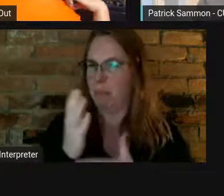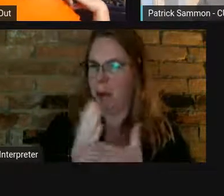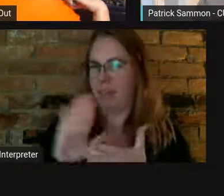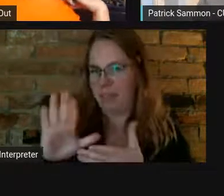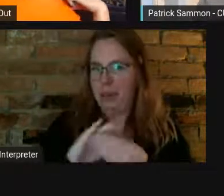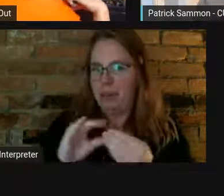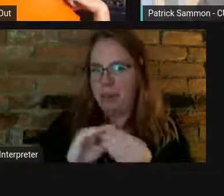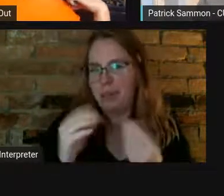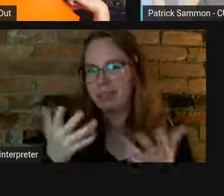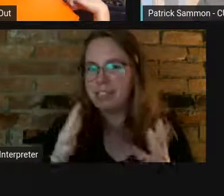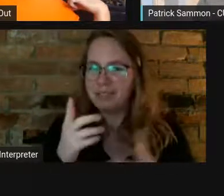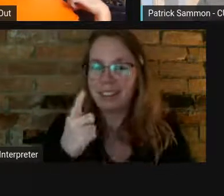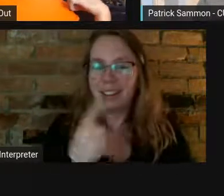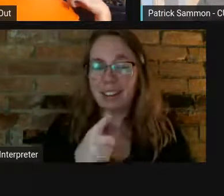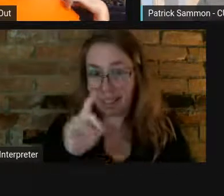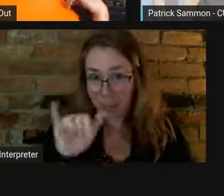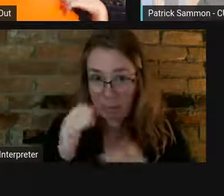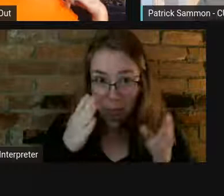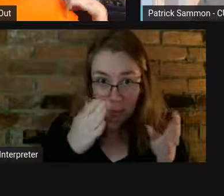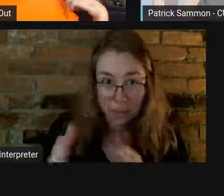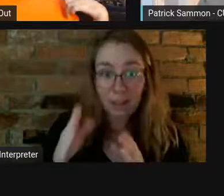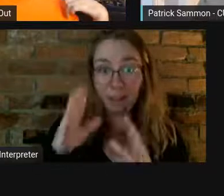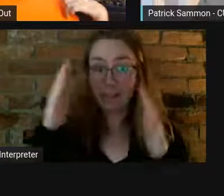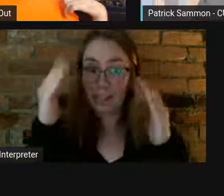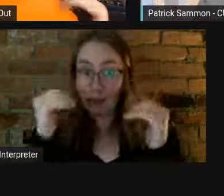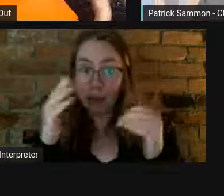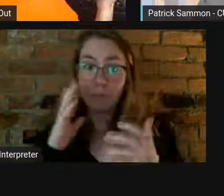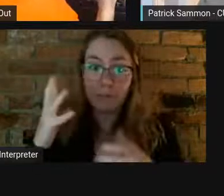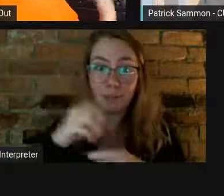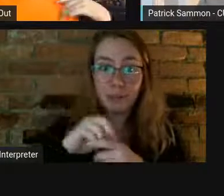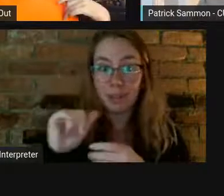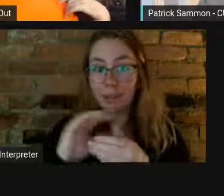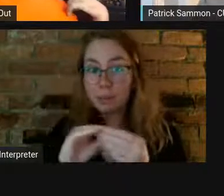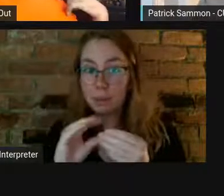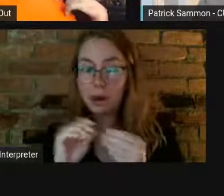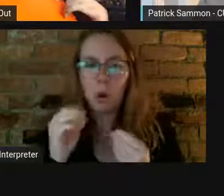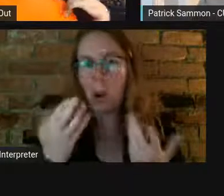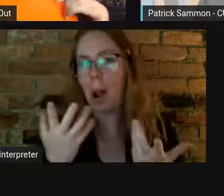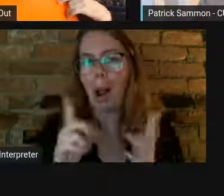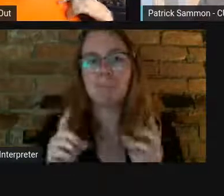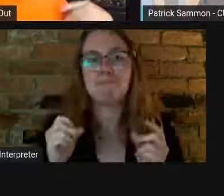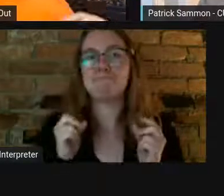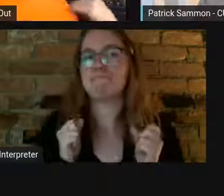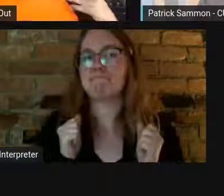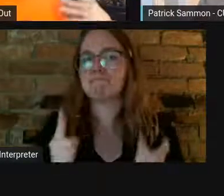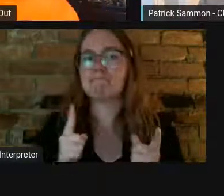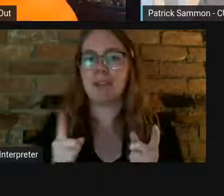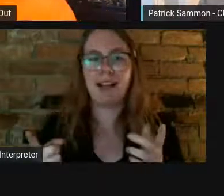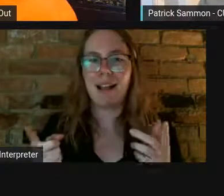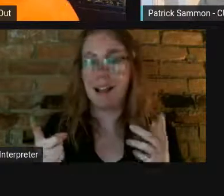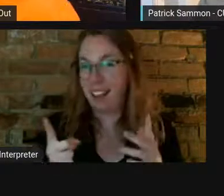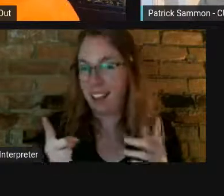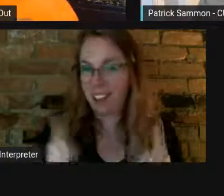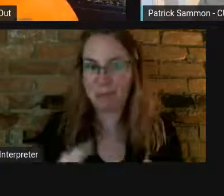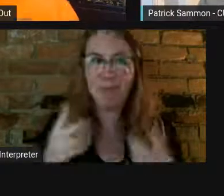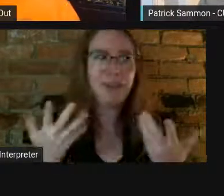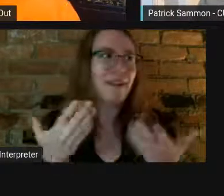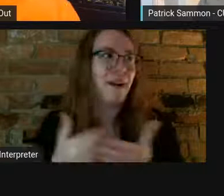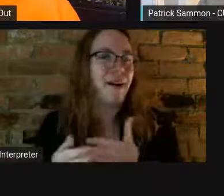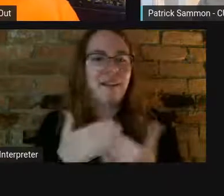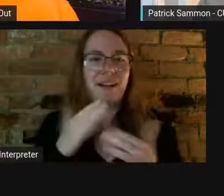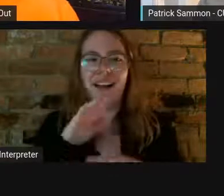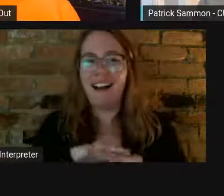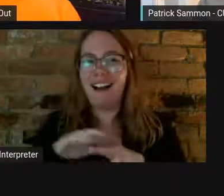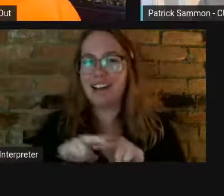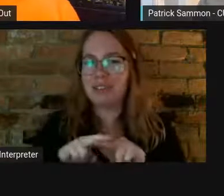planned, or did that just happen? That, well, we were taking this train anyway, so we might as well